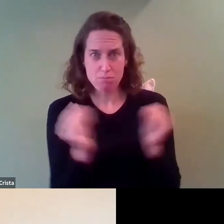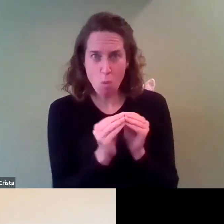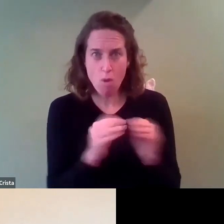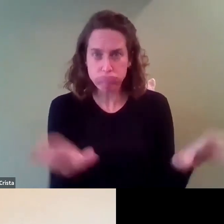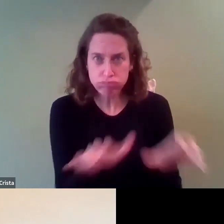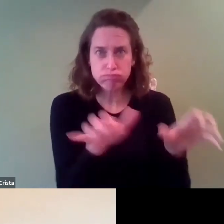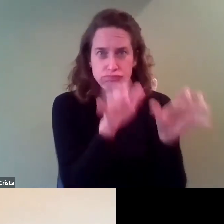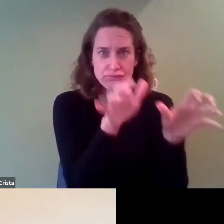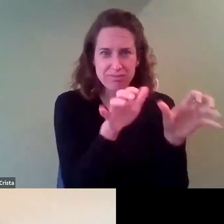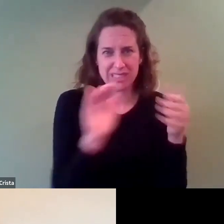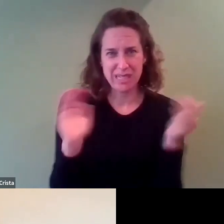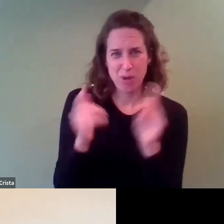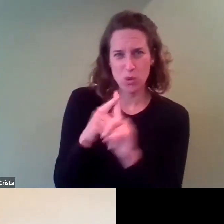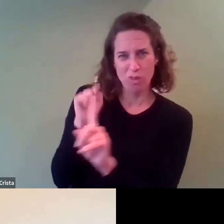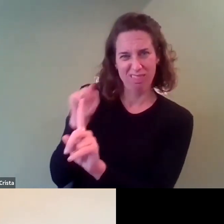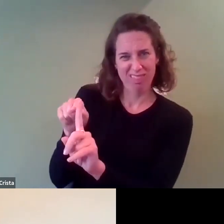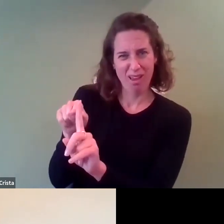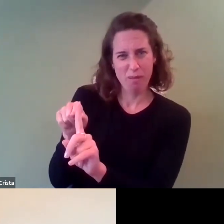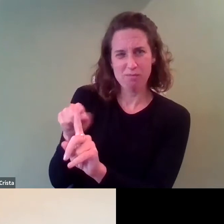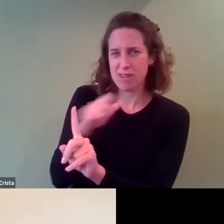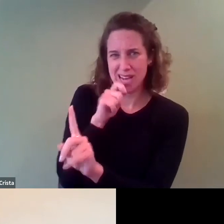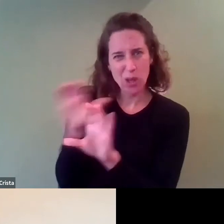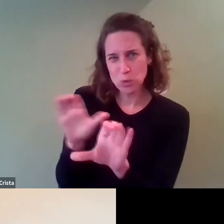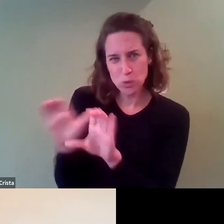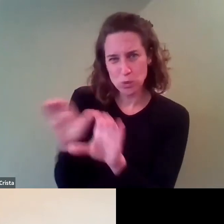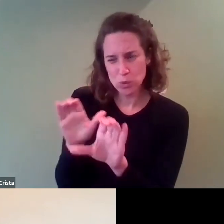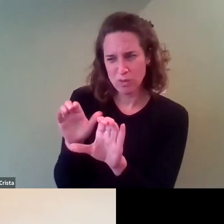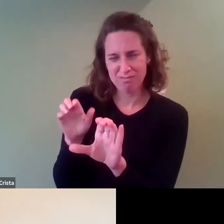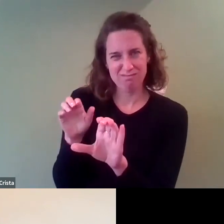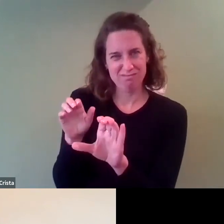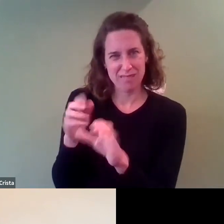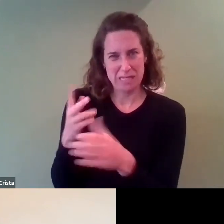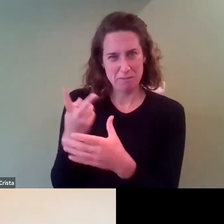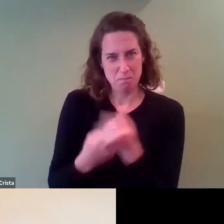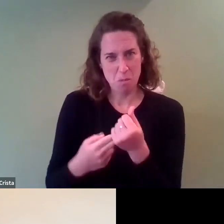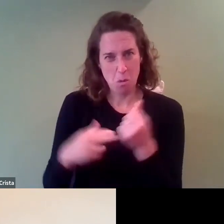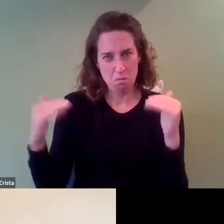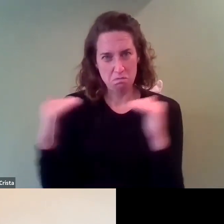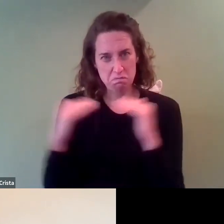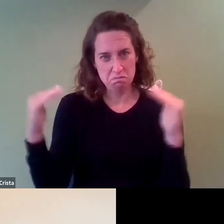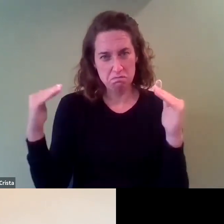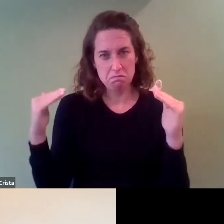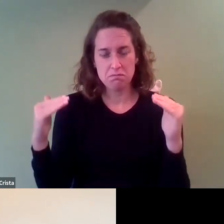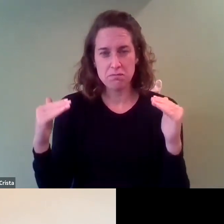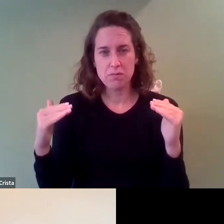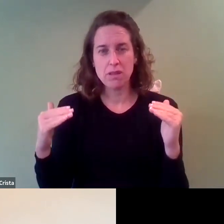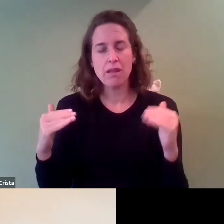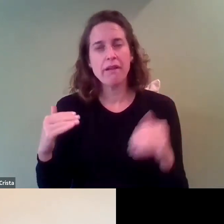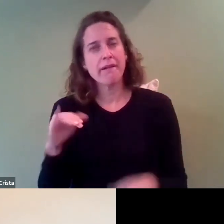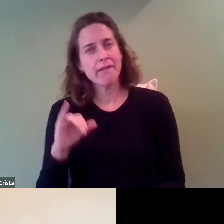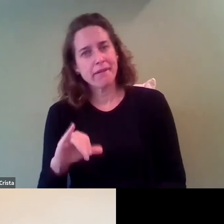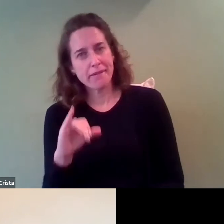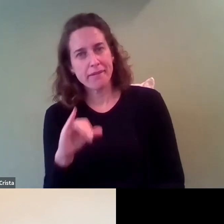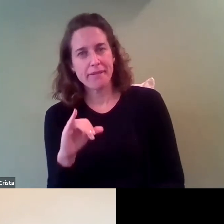bother? And the best description I had of it was they felt unmoored. They felt adrift.